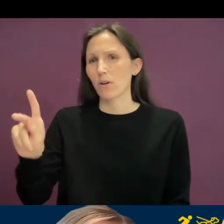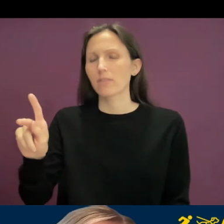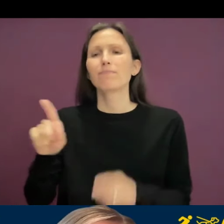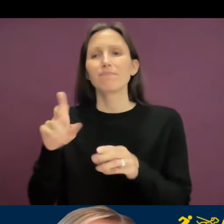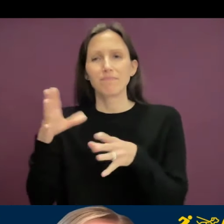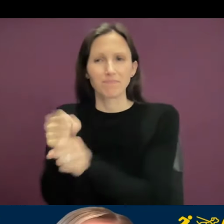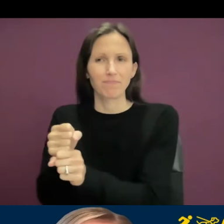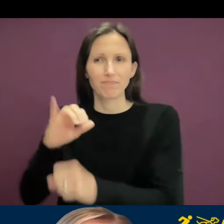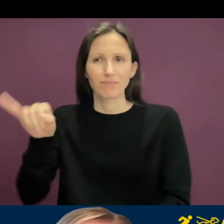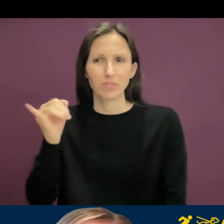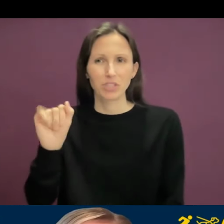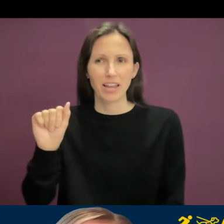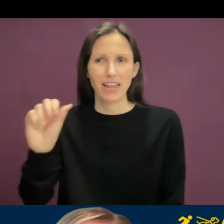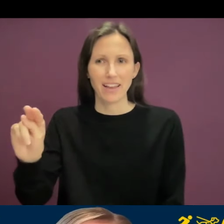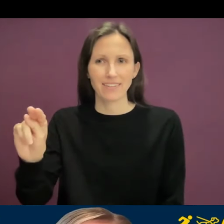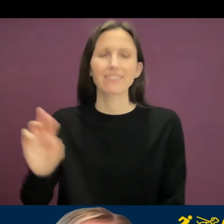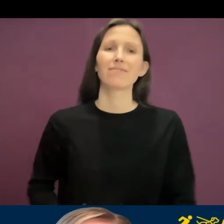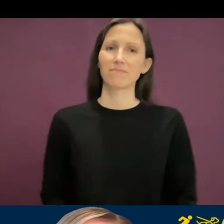JAM.